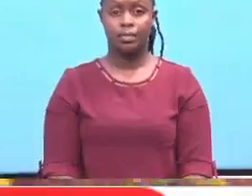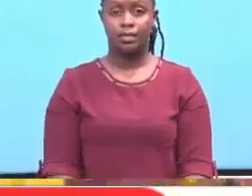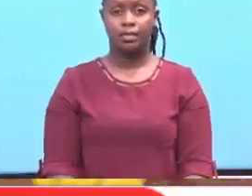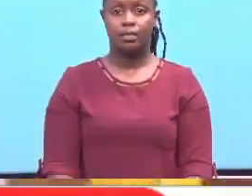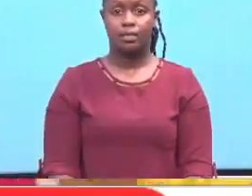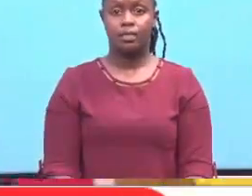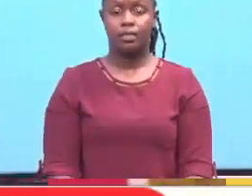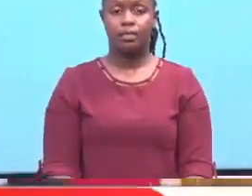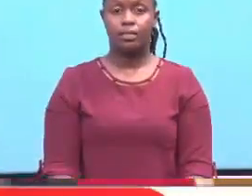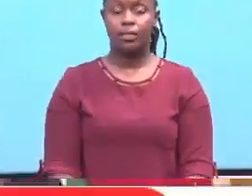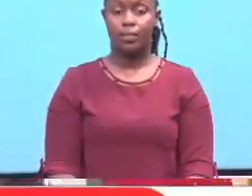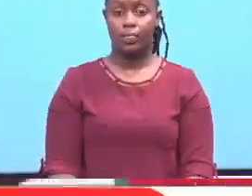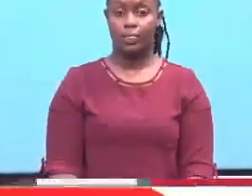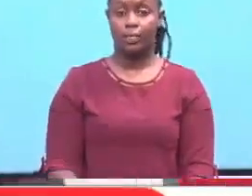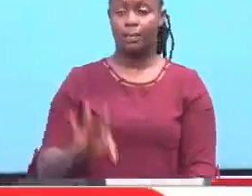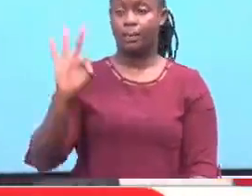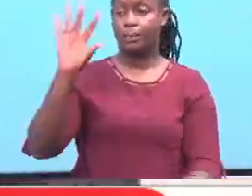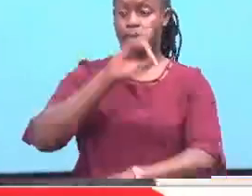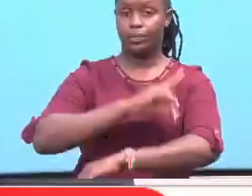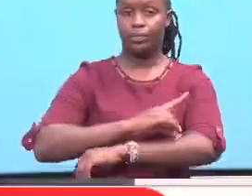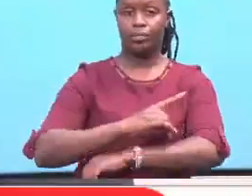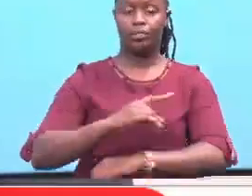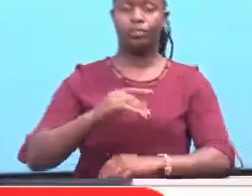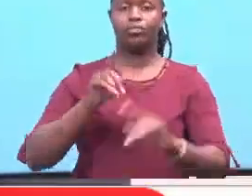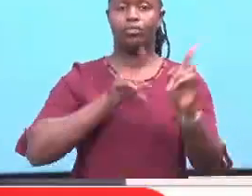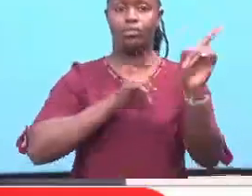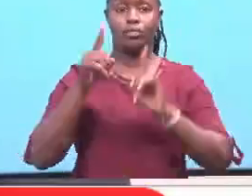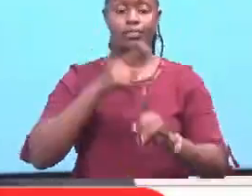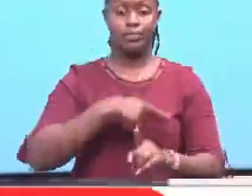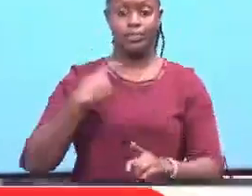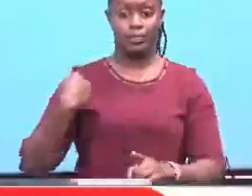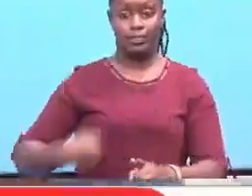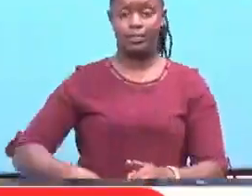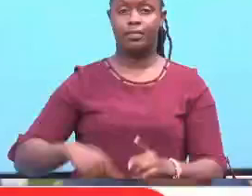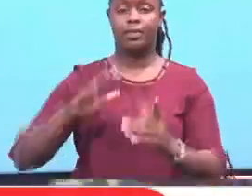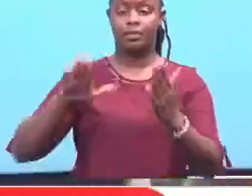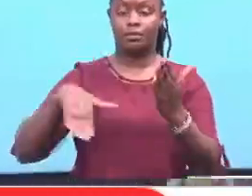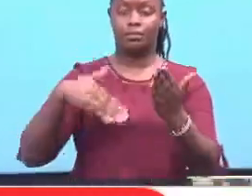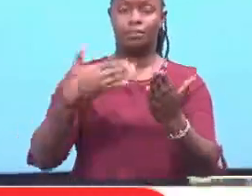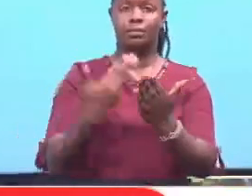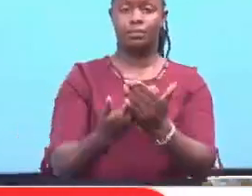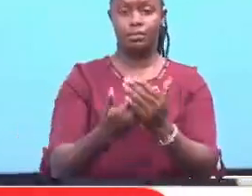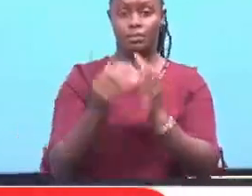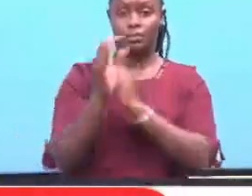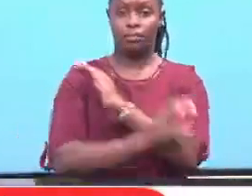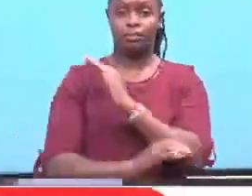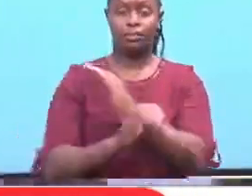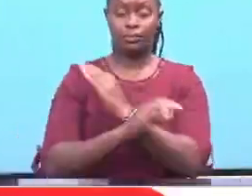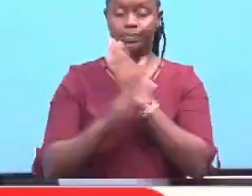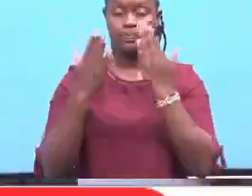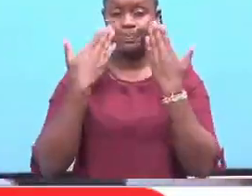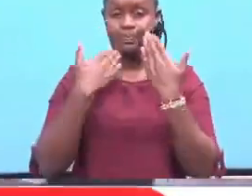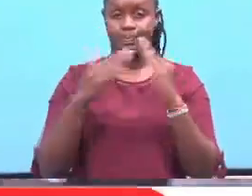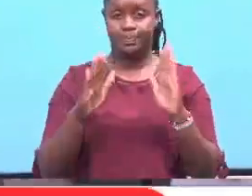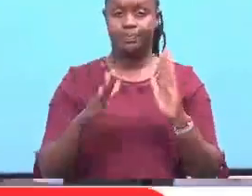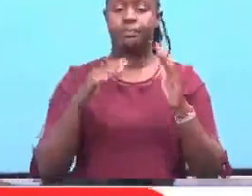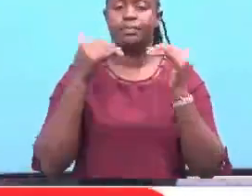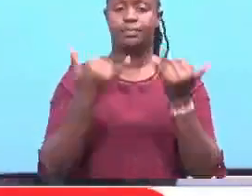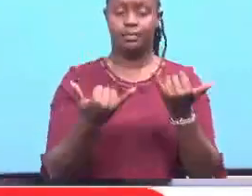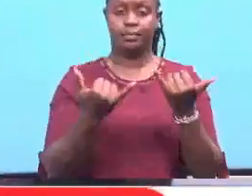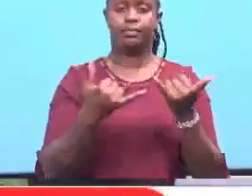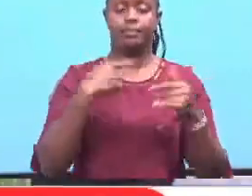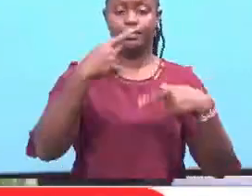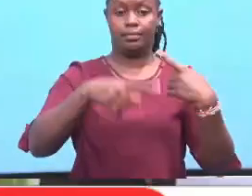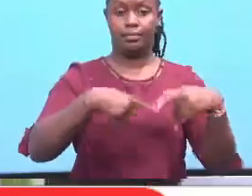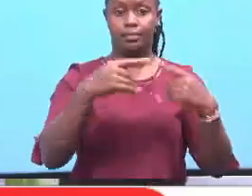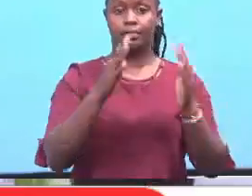Fresh from his three-day tour of China, President William Ruto jetted back into the country and embarked on his main agenda